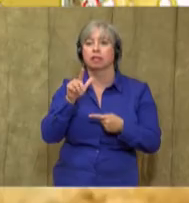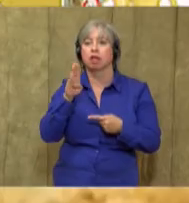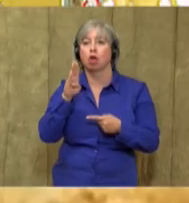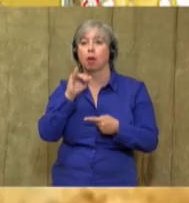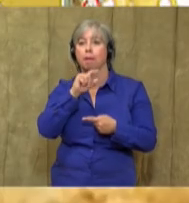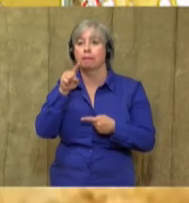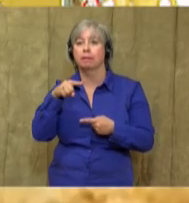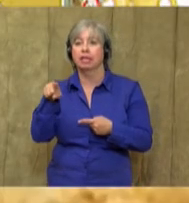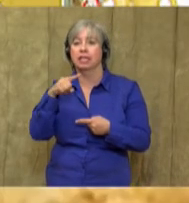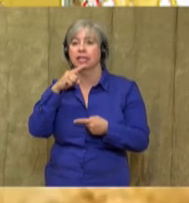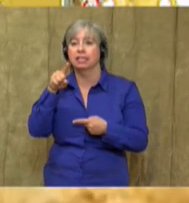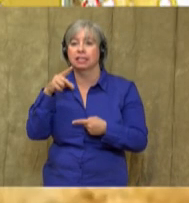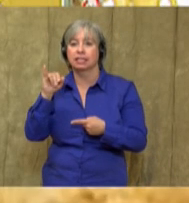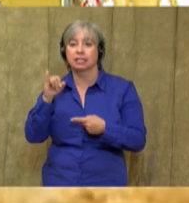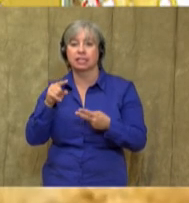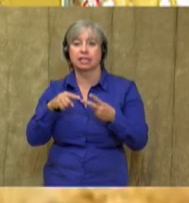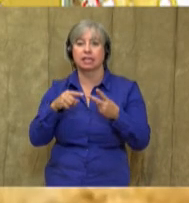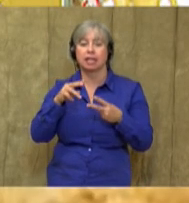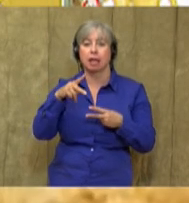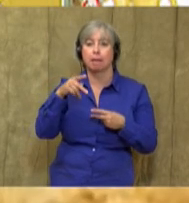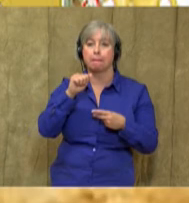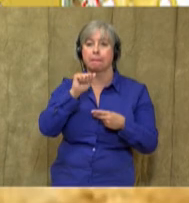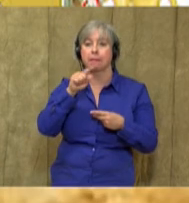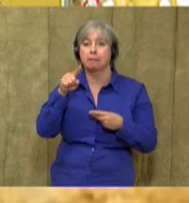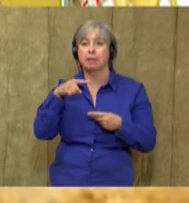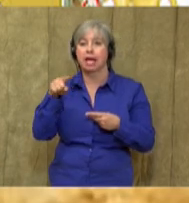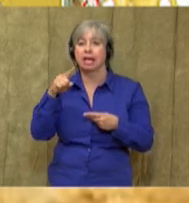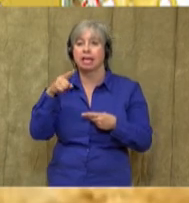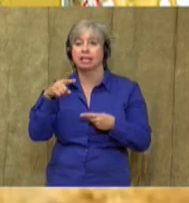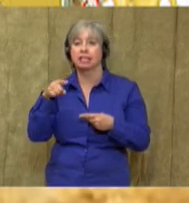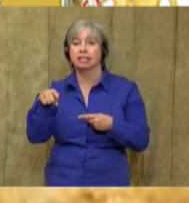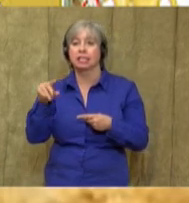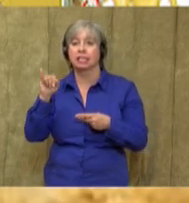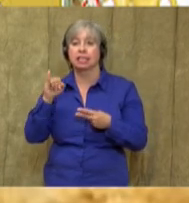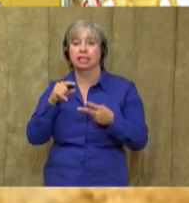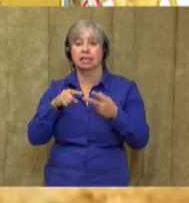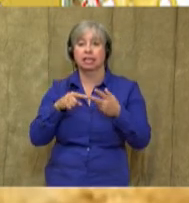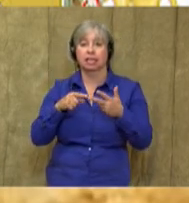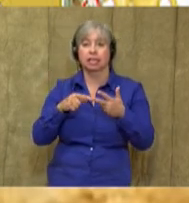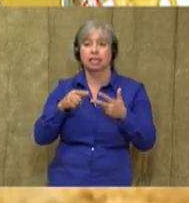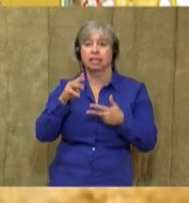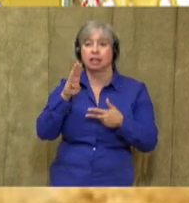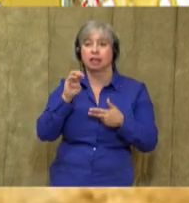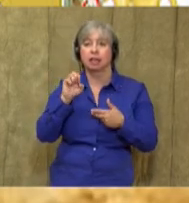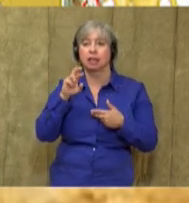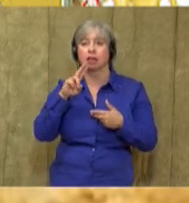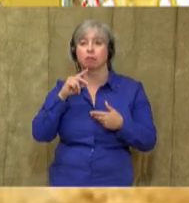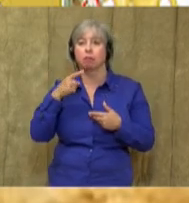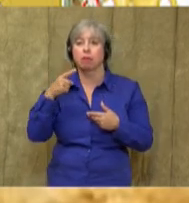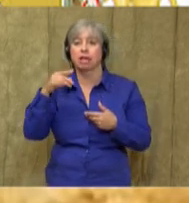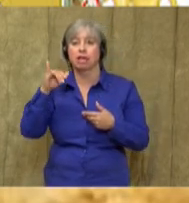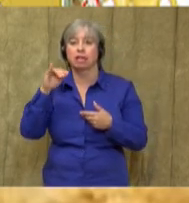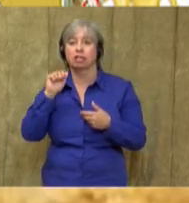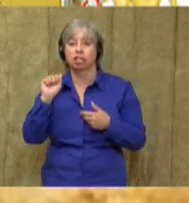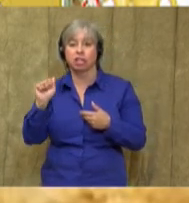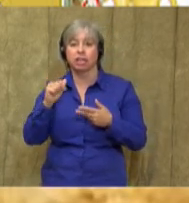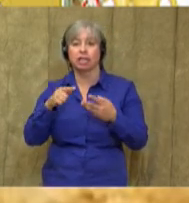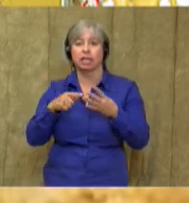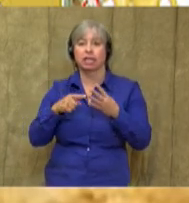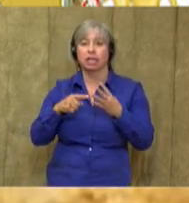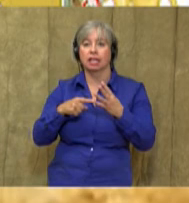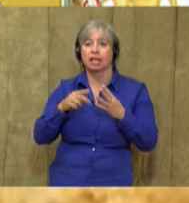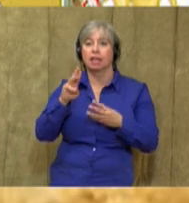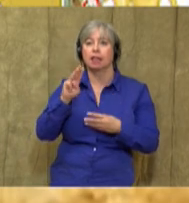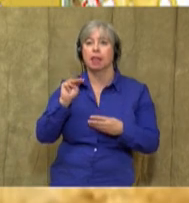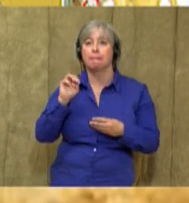Pozzi family, the Borgia family, and like I said before, the Medici family. The Medici family is going to be very,